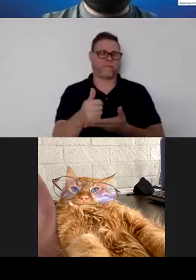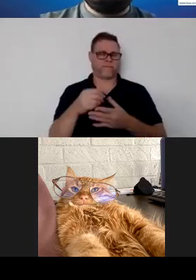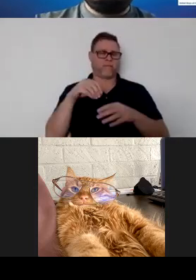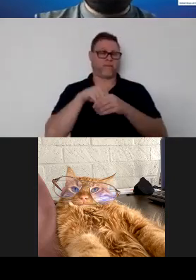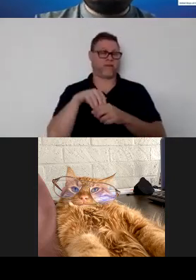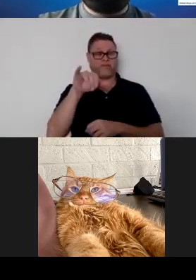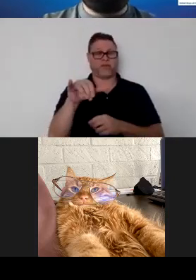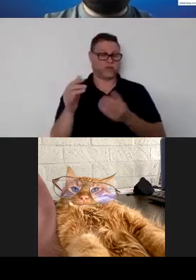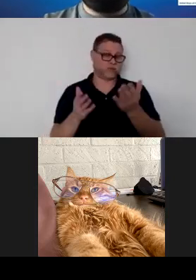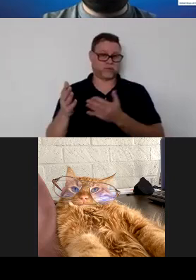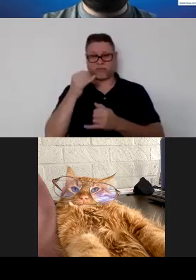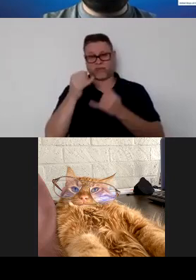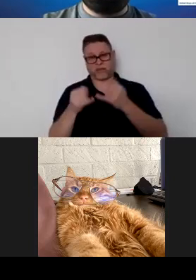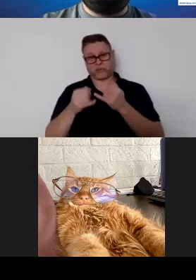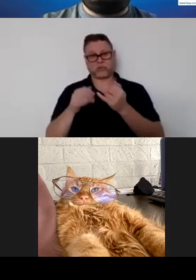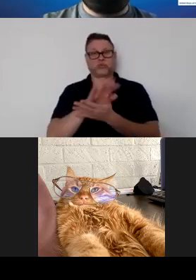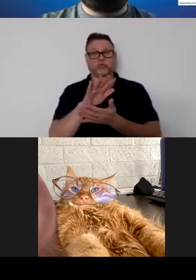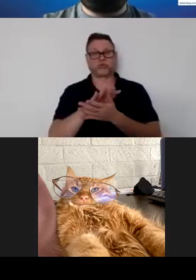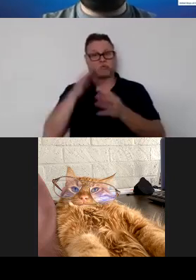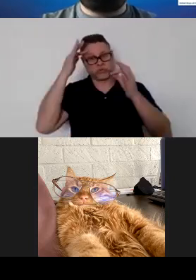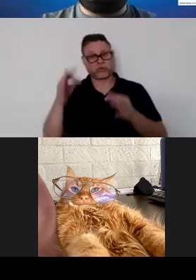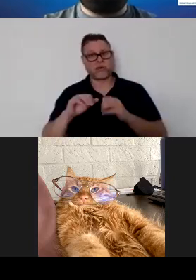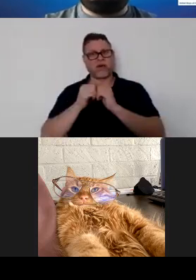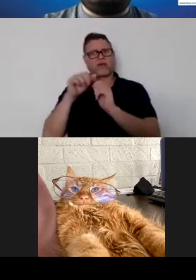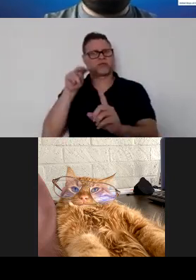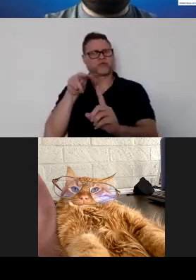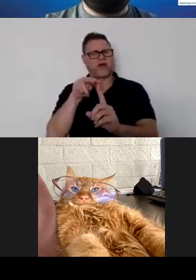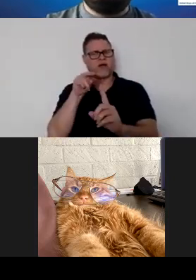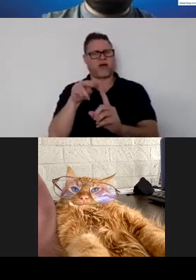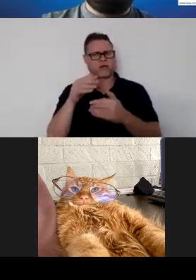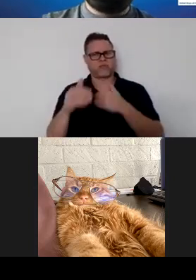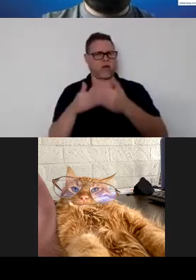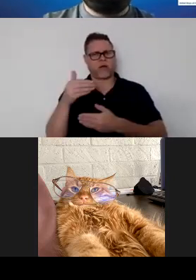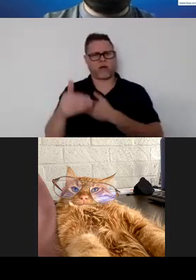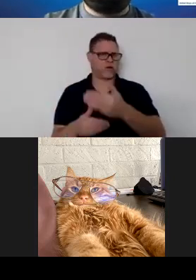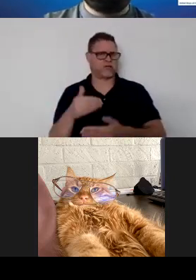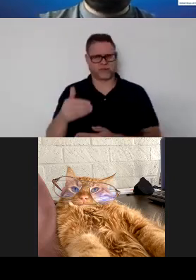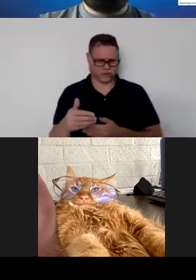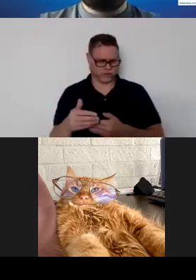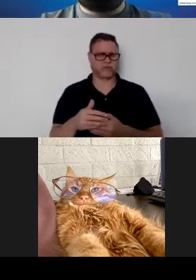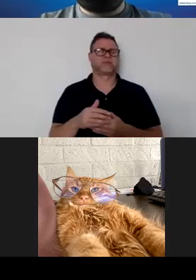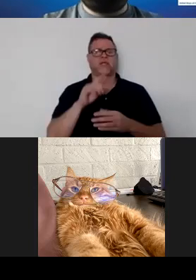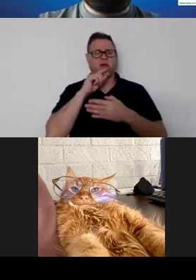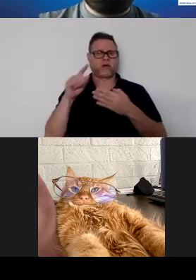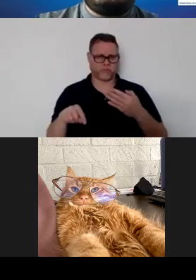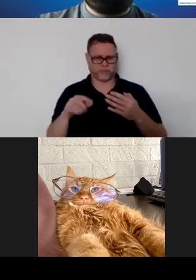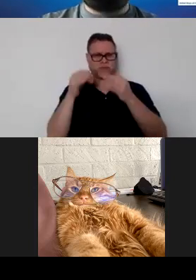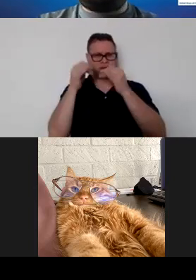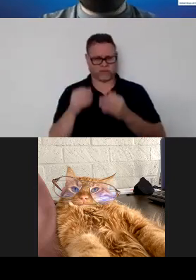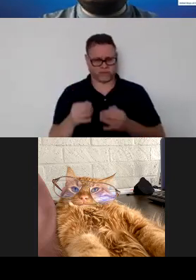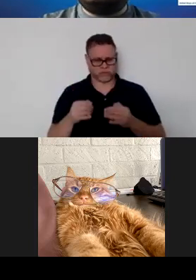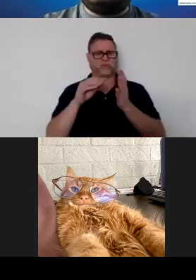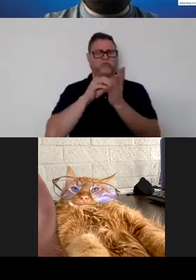services. Lastly, schools will determine how they track their progress and outcomes. Individual students and